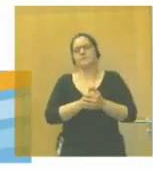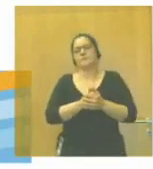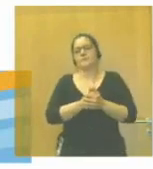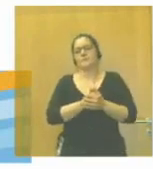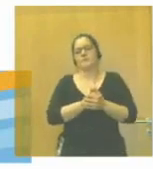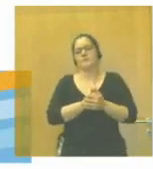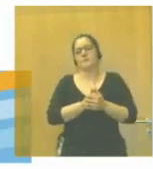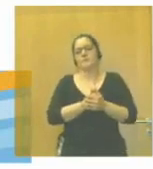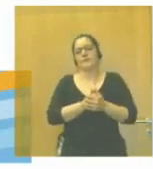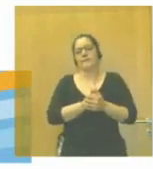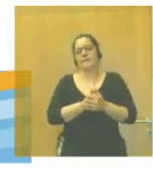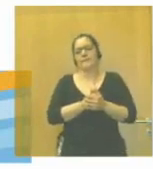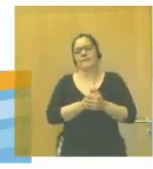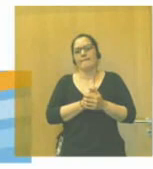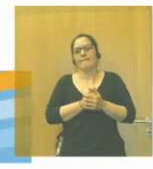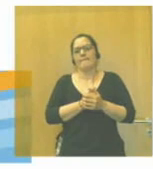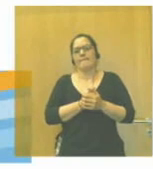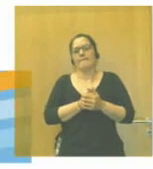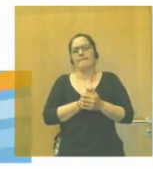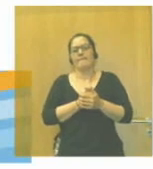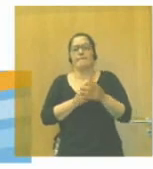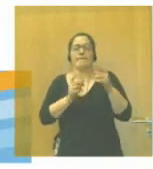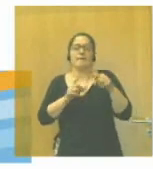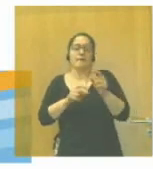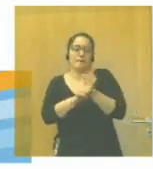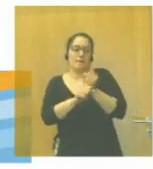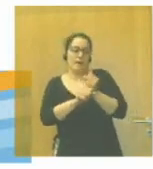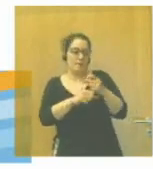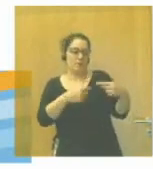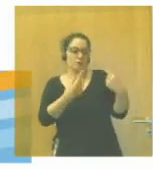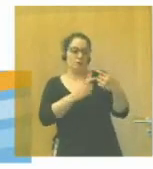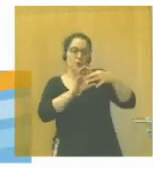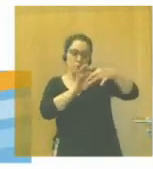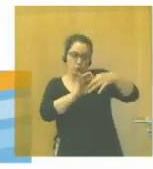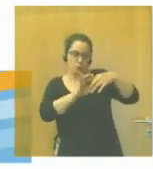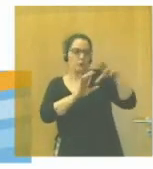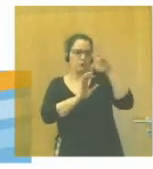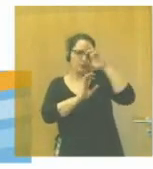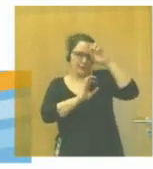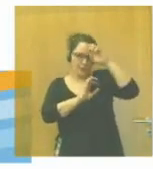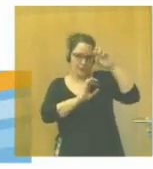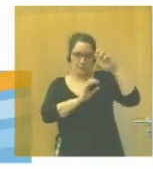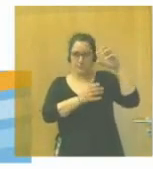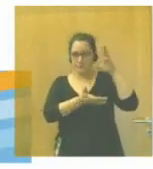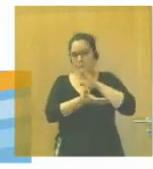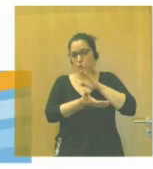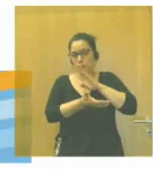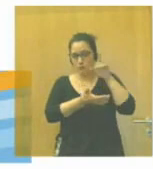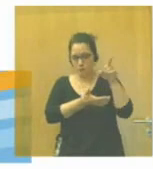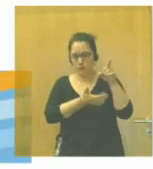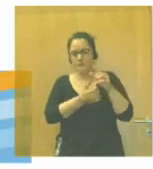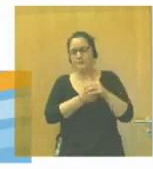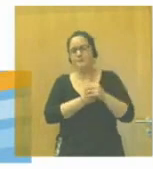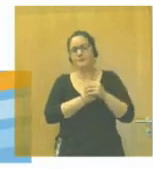spoiler alert, I'm not sure we're updating it, but the Surgeon General did actually release progress on the national strategy last year and a call